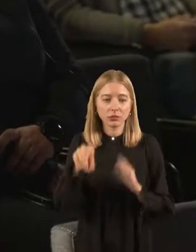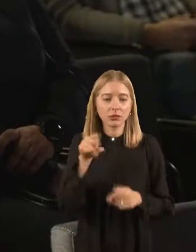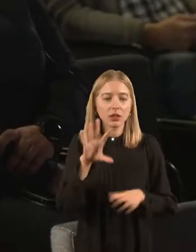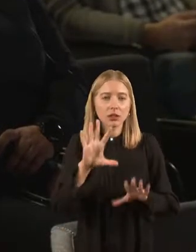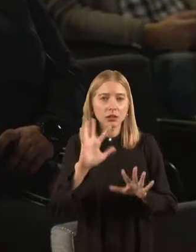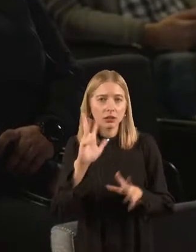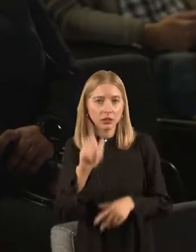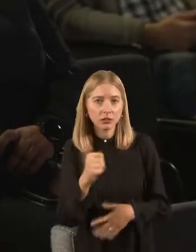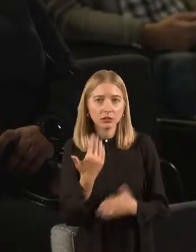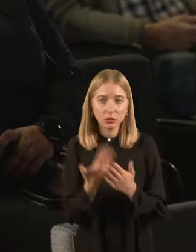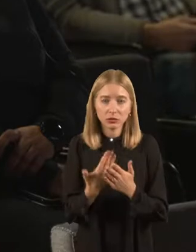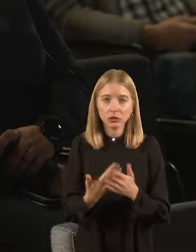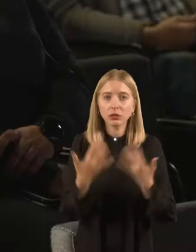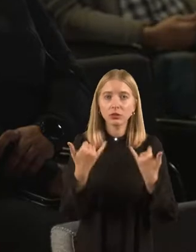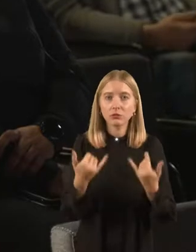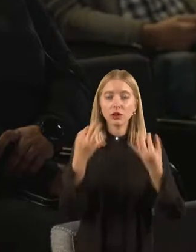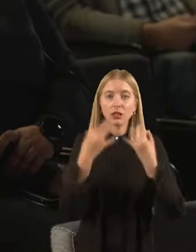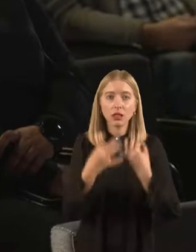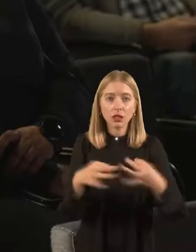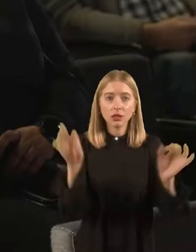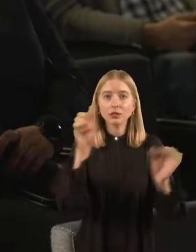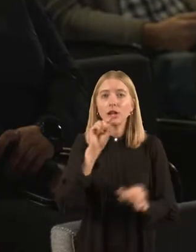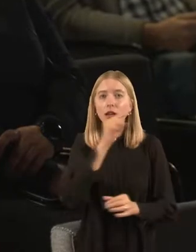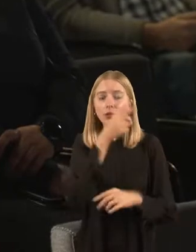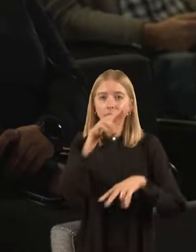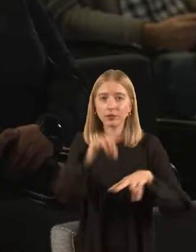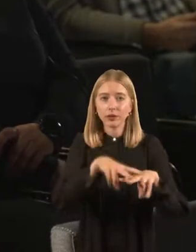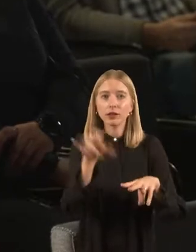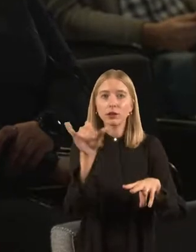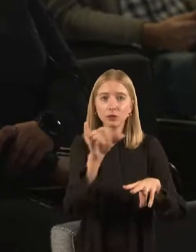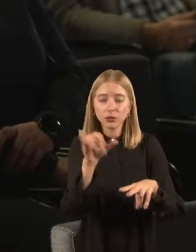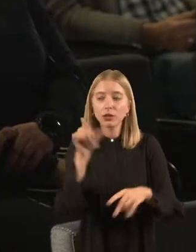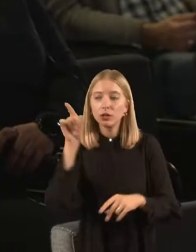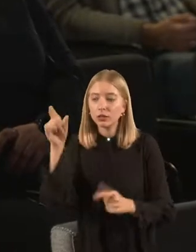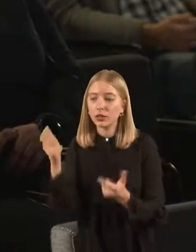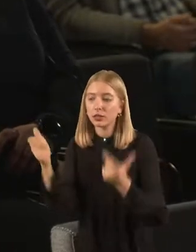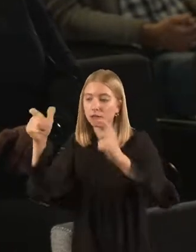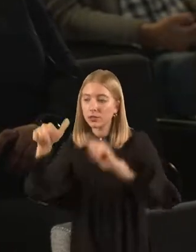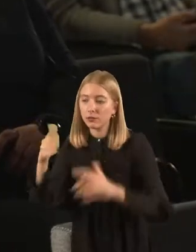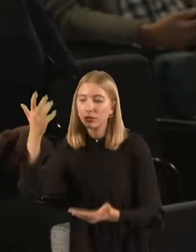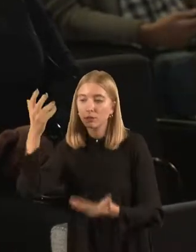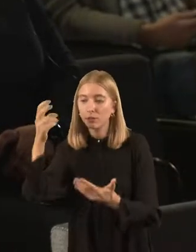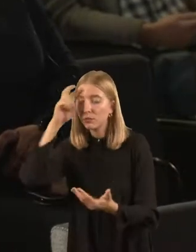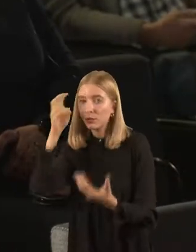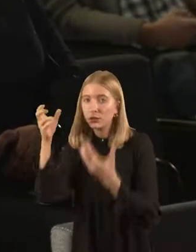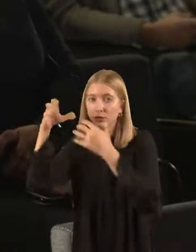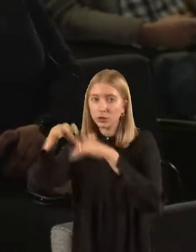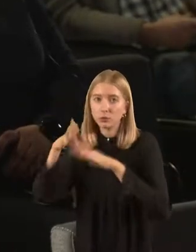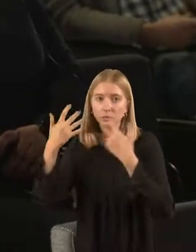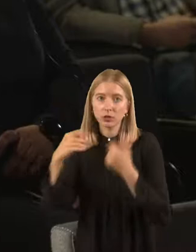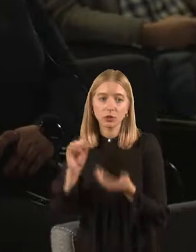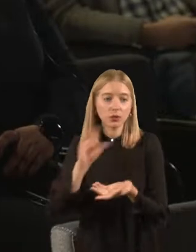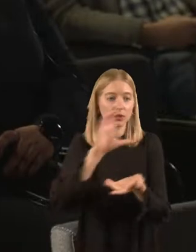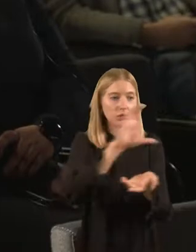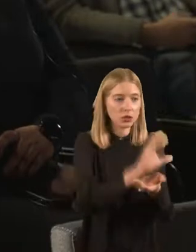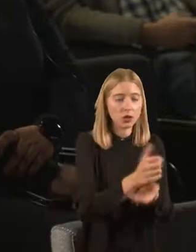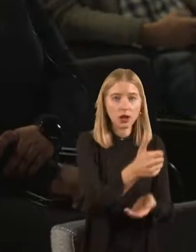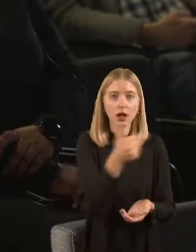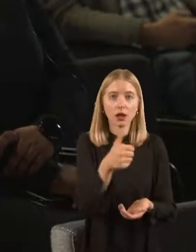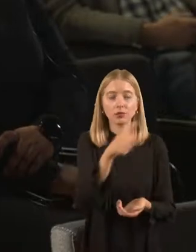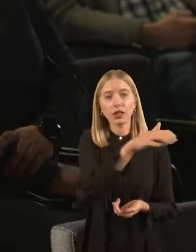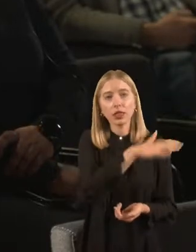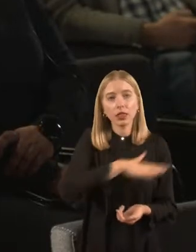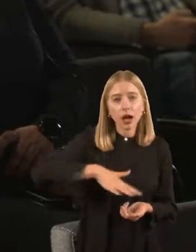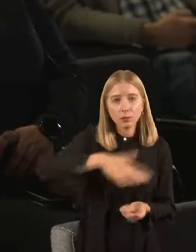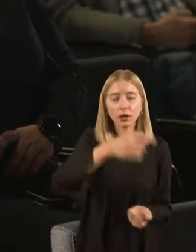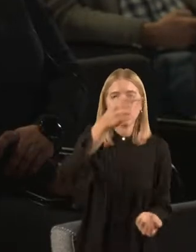Yes, I will continue by saying that this law is functioning in a very strange way, because it seems